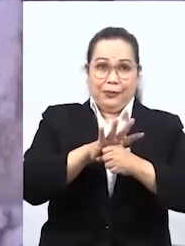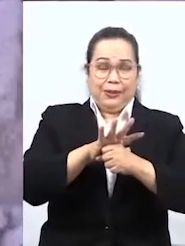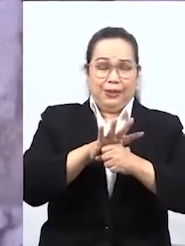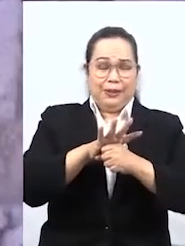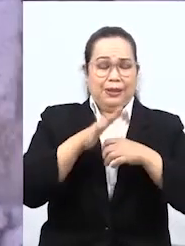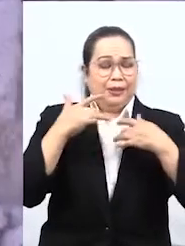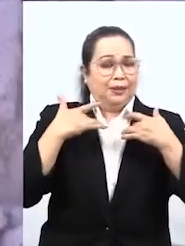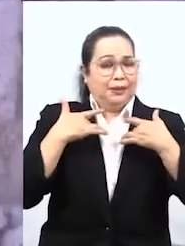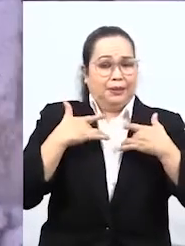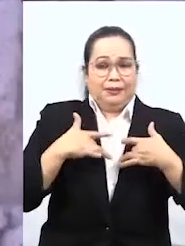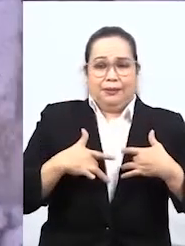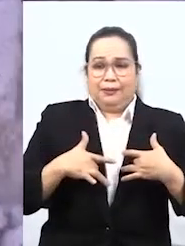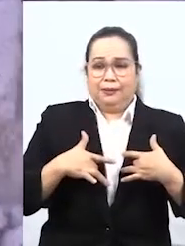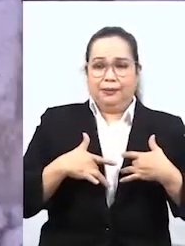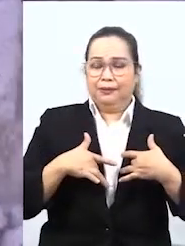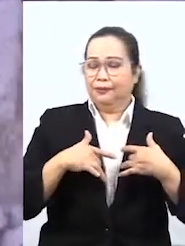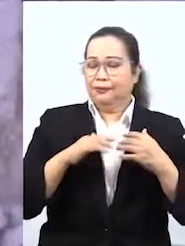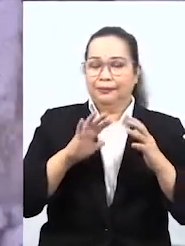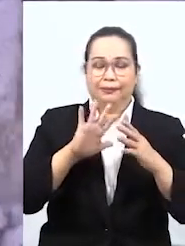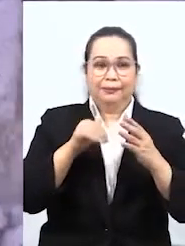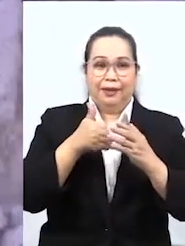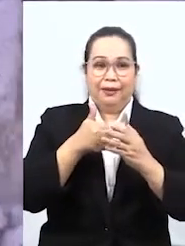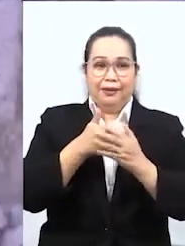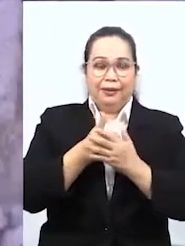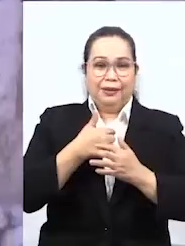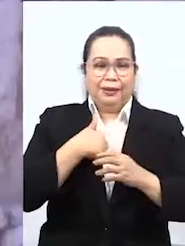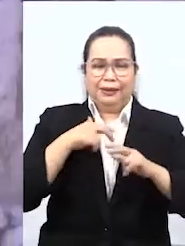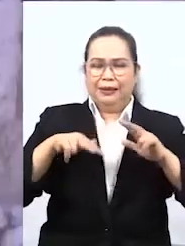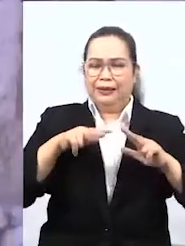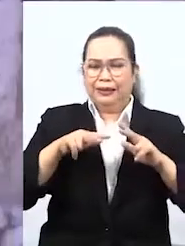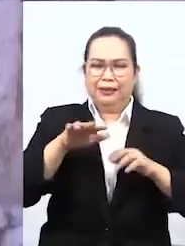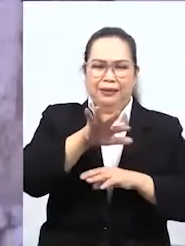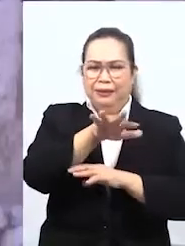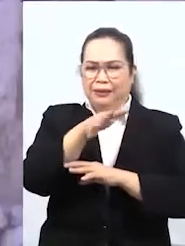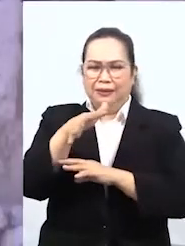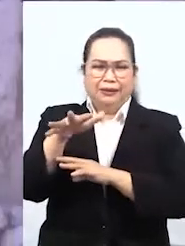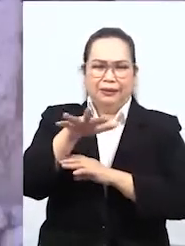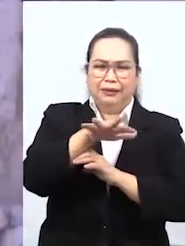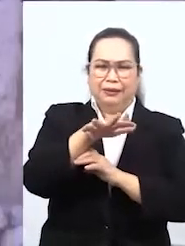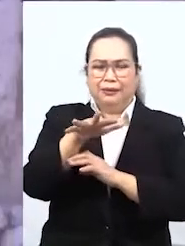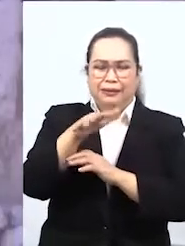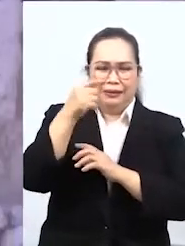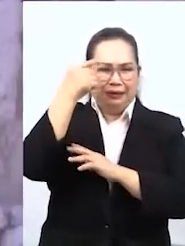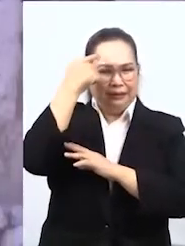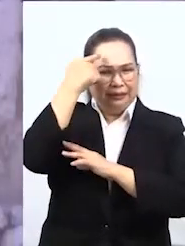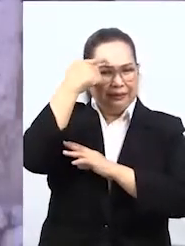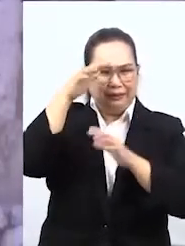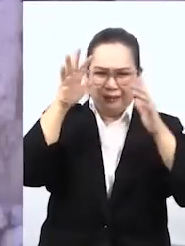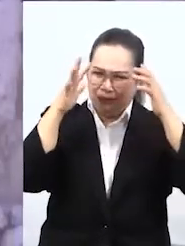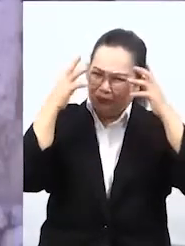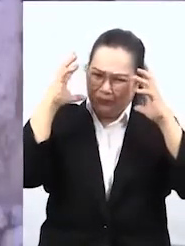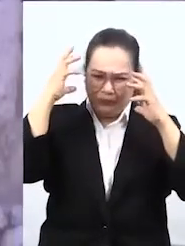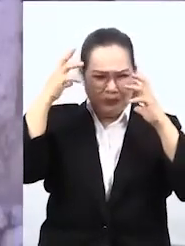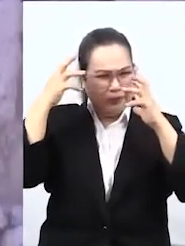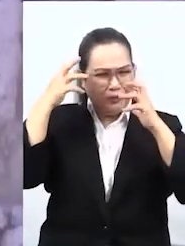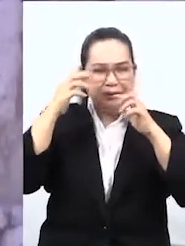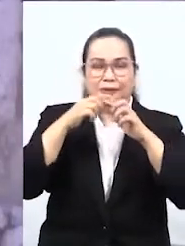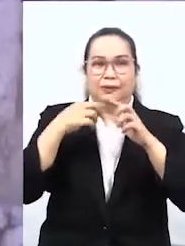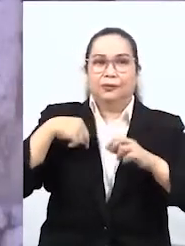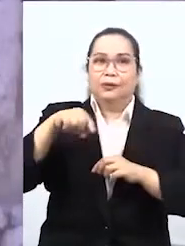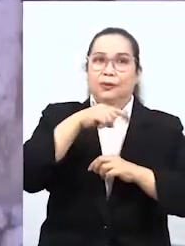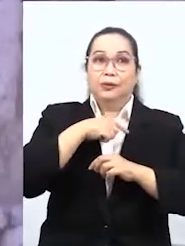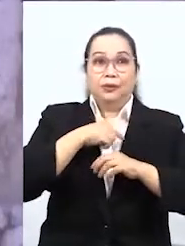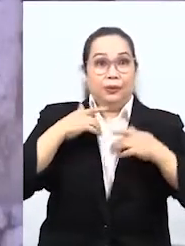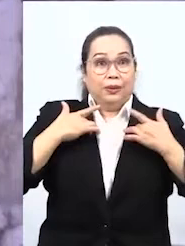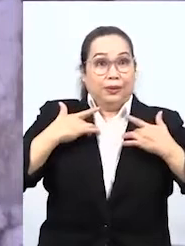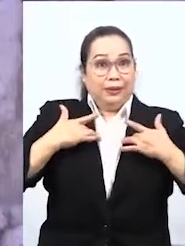desperation of insecurities instabilities and mental health problems we are living in